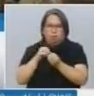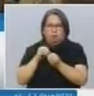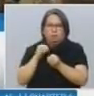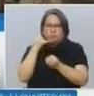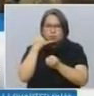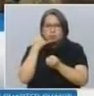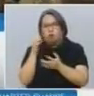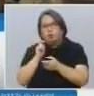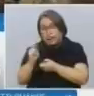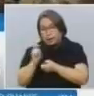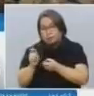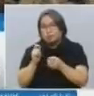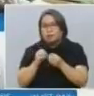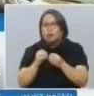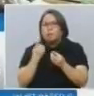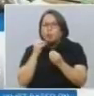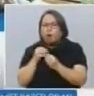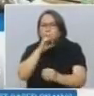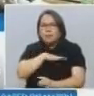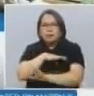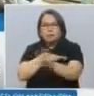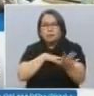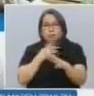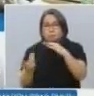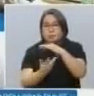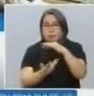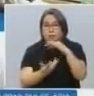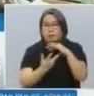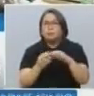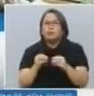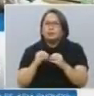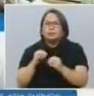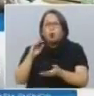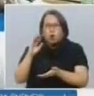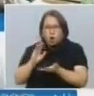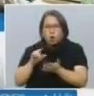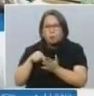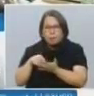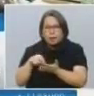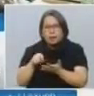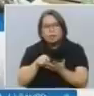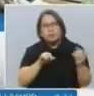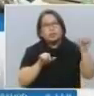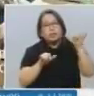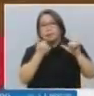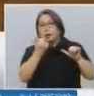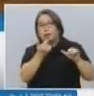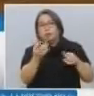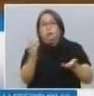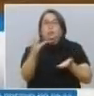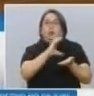not only to lessen the cost to the customers, as it will also lower the cost of incoming players to access